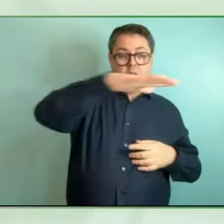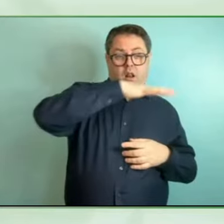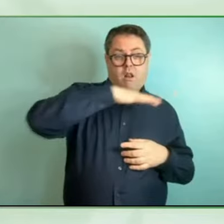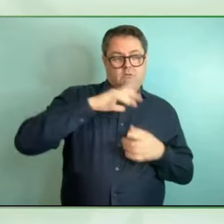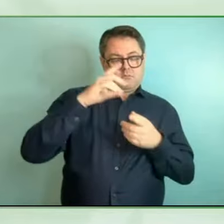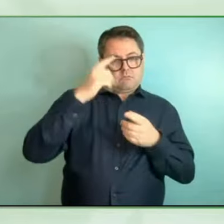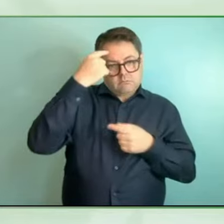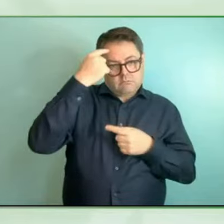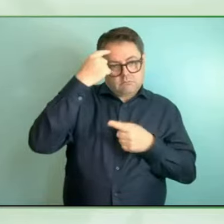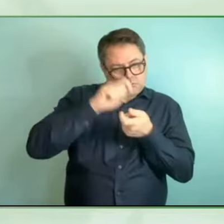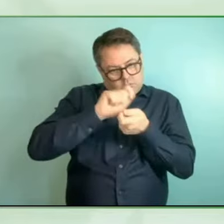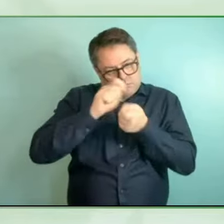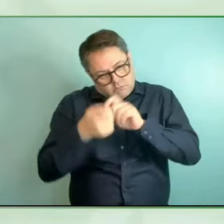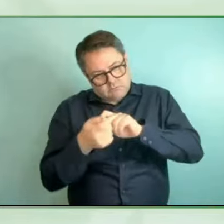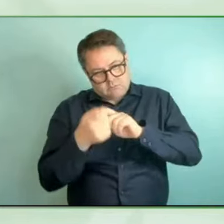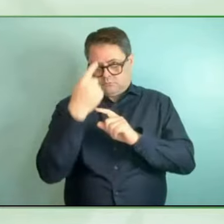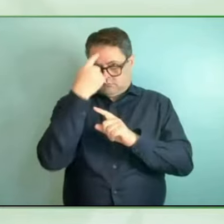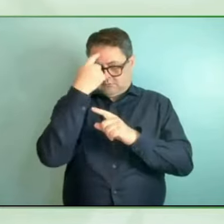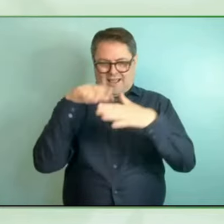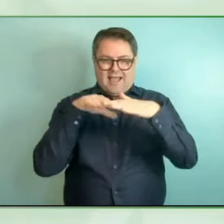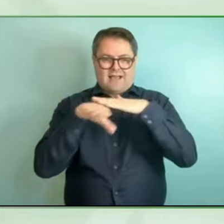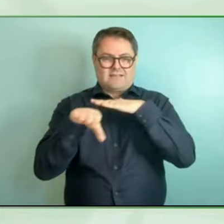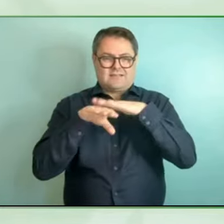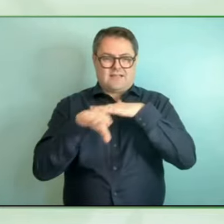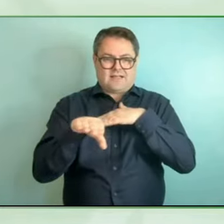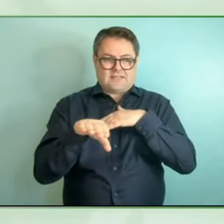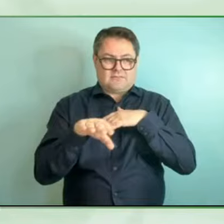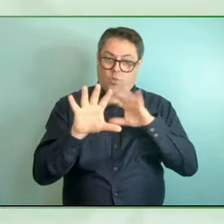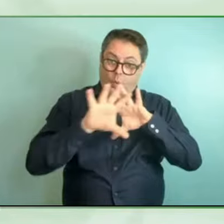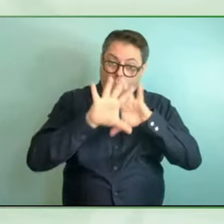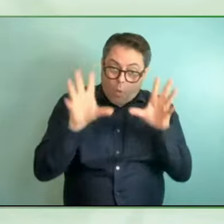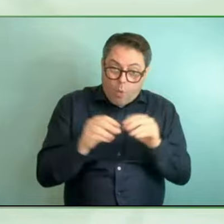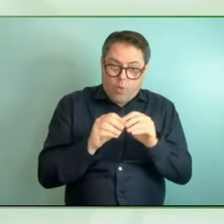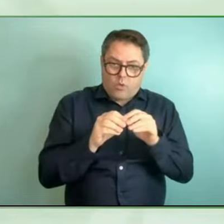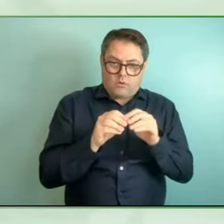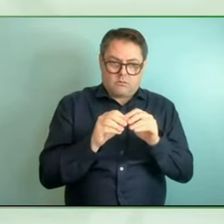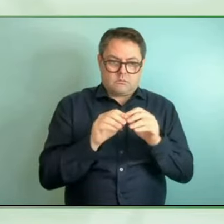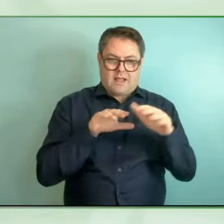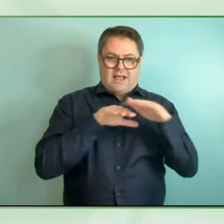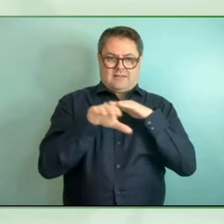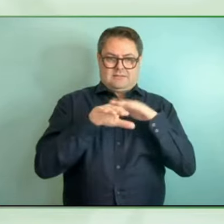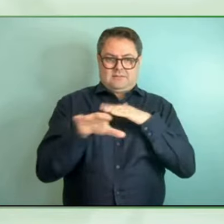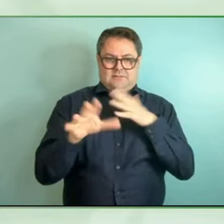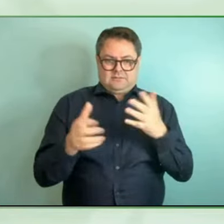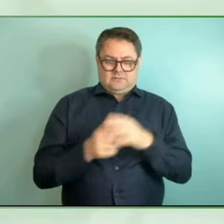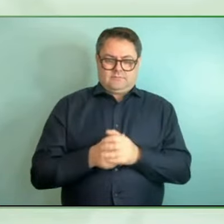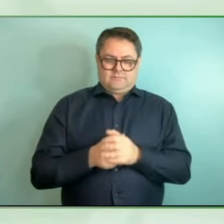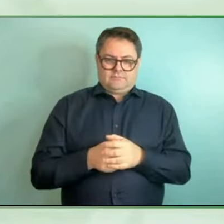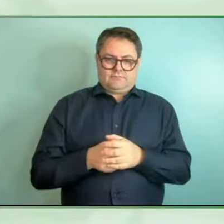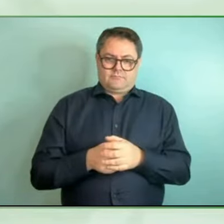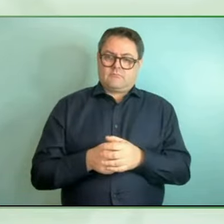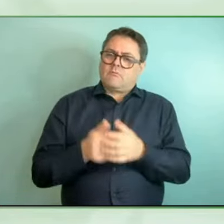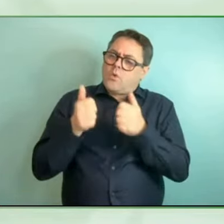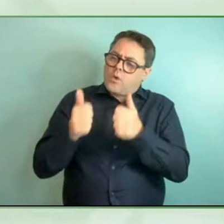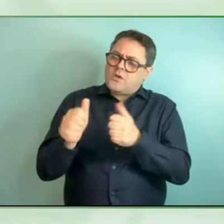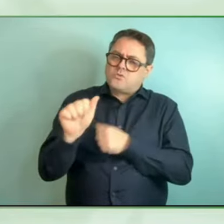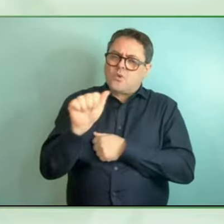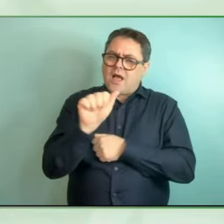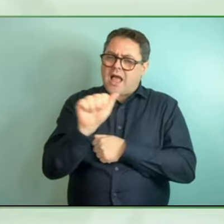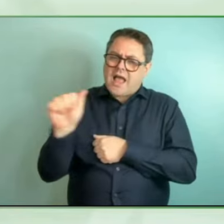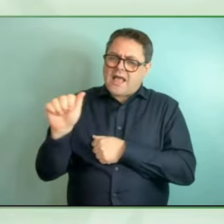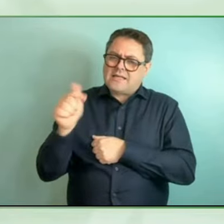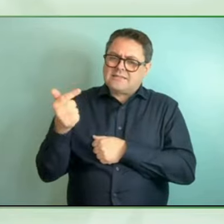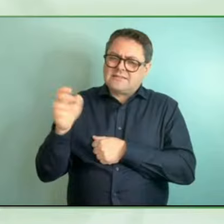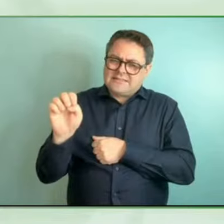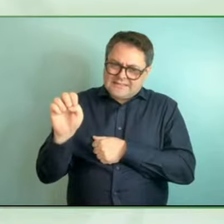Okay, so in this context, AAATE is promoting the Nicosia Declaration. So can you tell us what